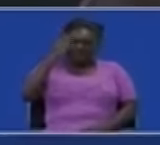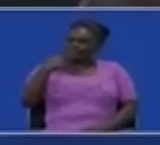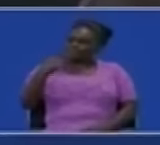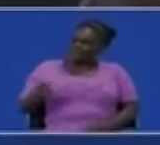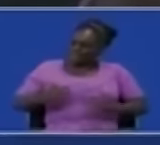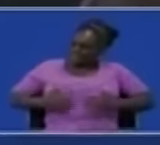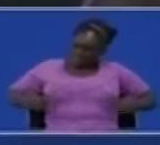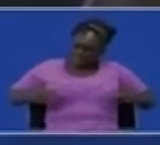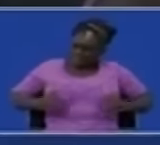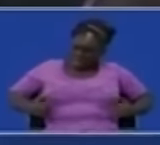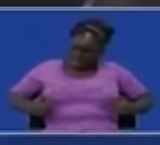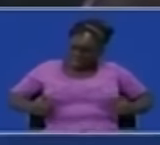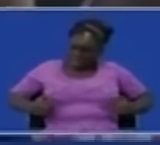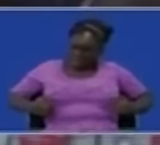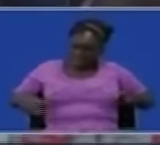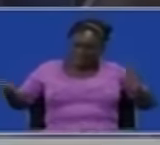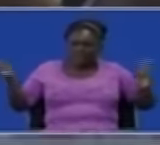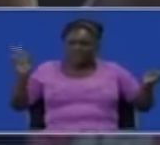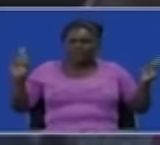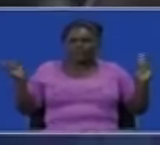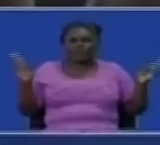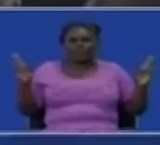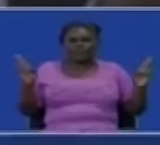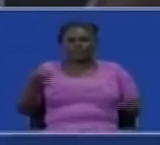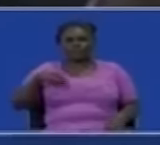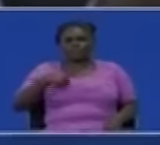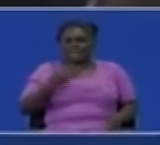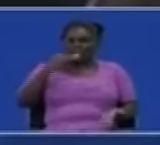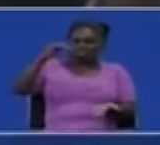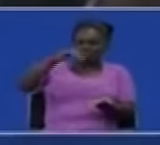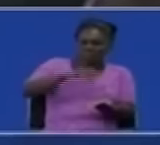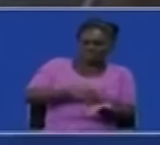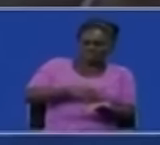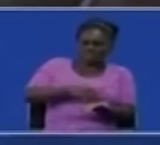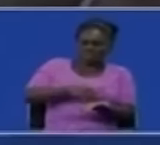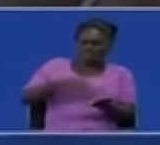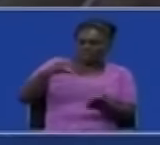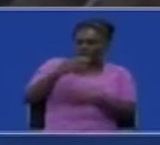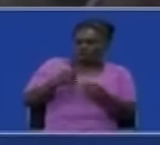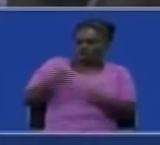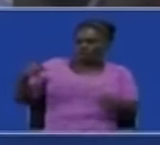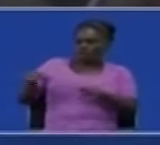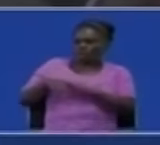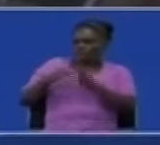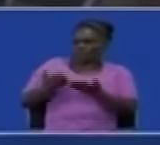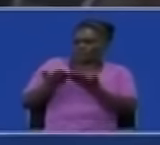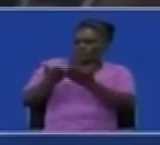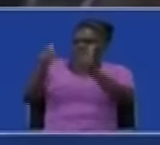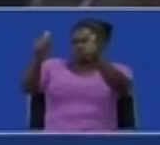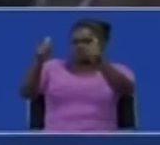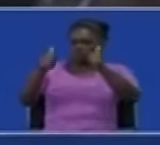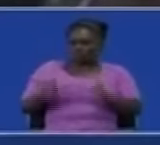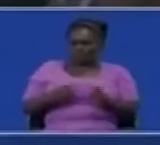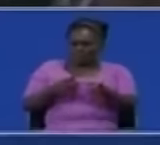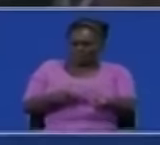Garissa. Tayari sisi tutaandika kama wana court. Tupeane notice kwa